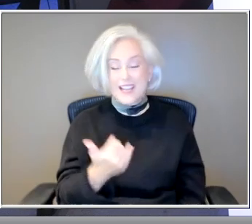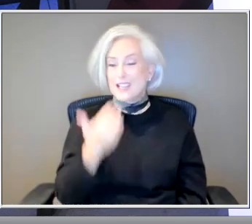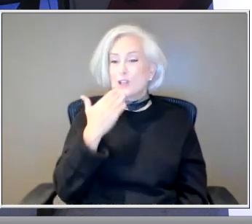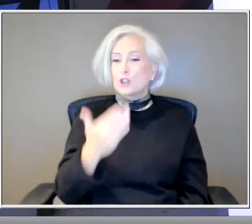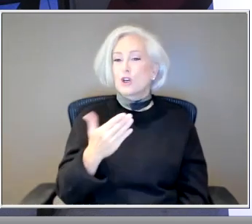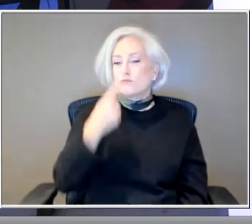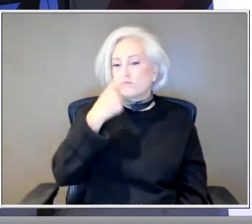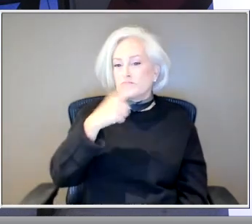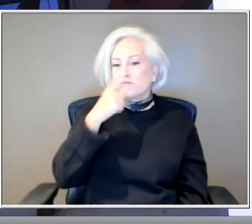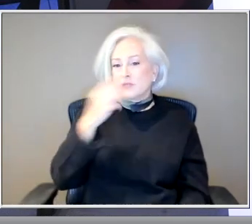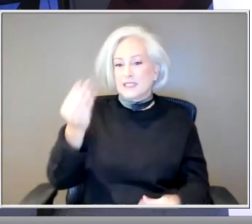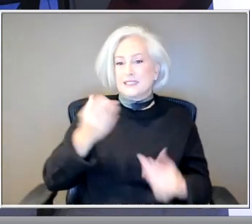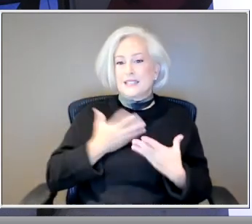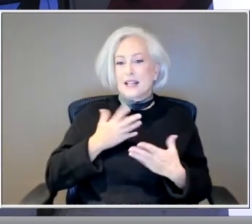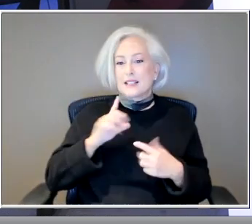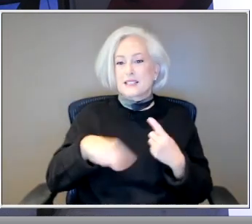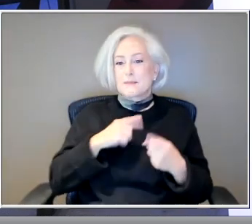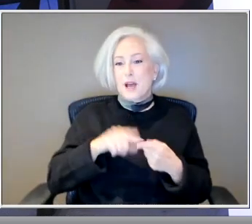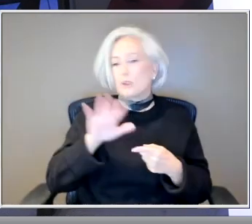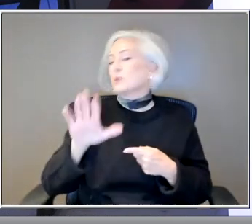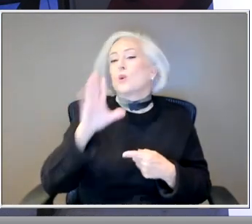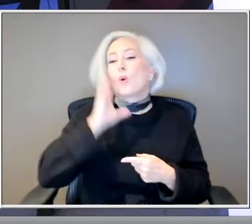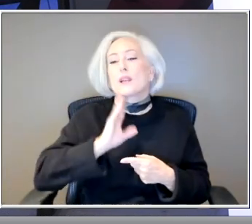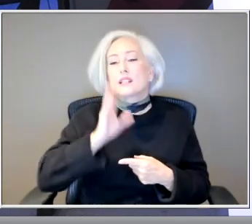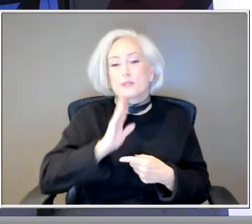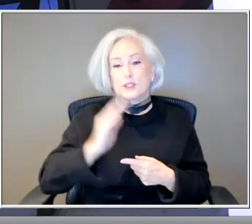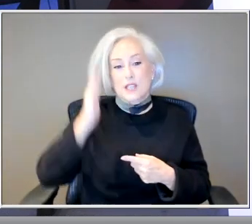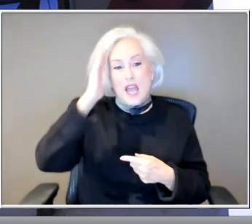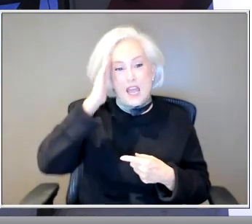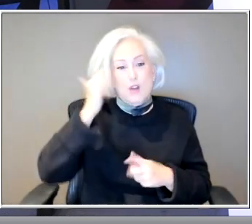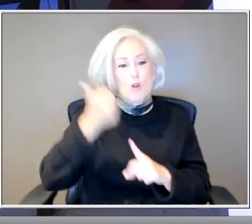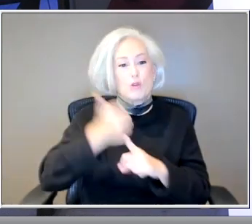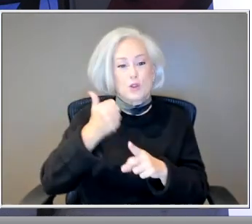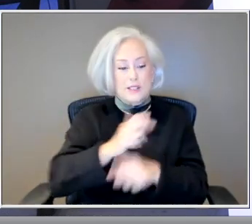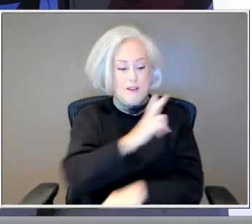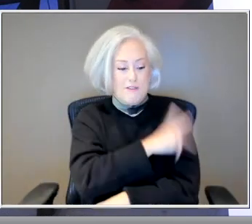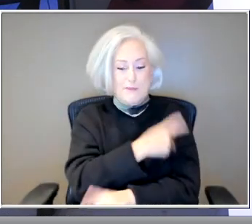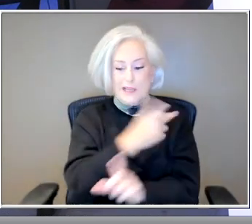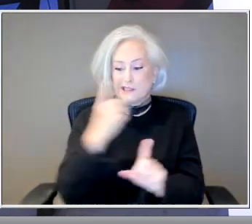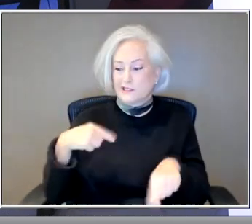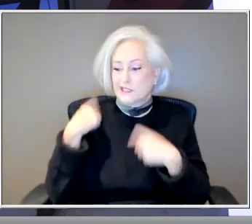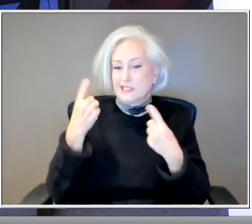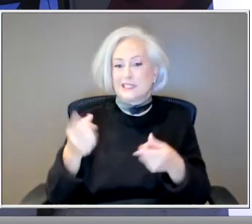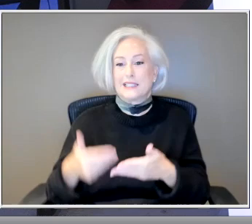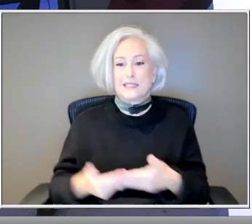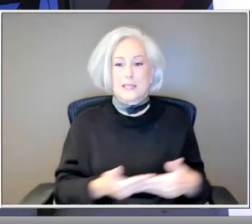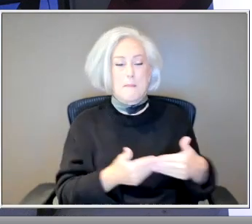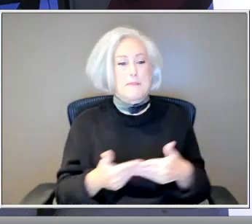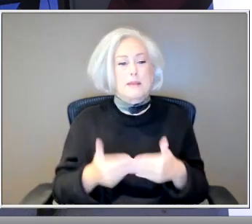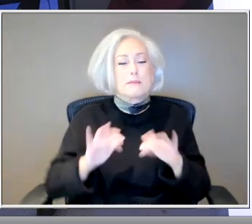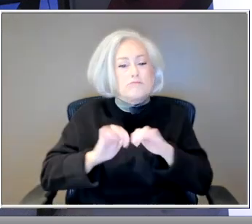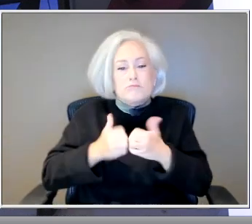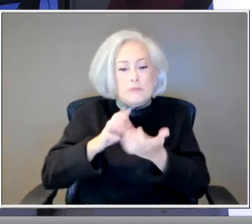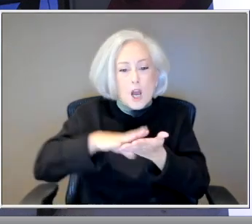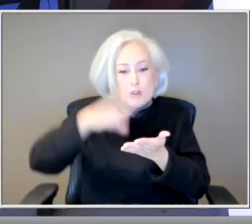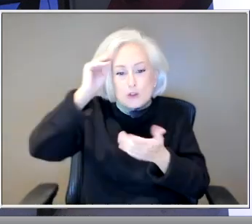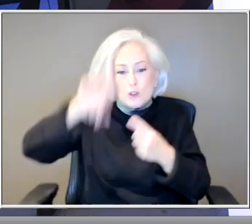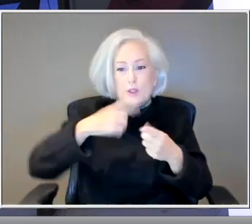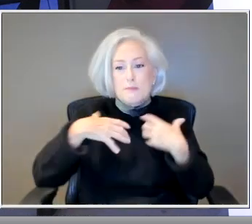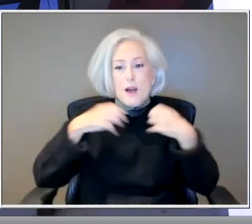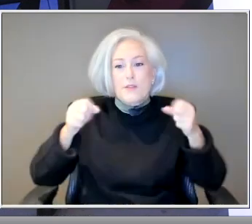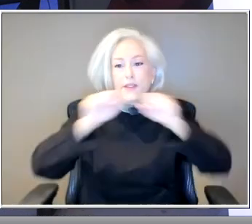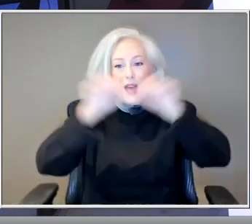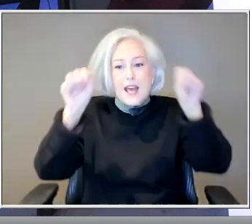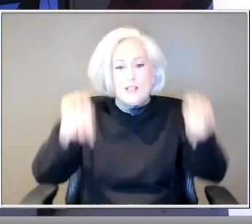your journey. I know you've been a cardiology patient since you were a baby. How did you learn about the health system's congenital heart